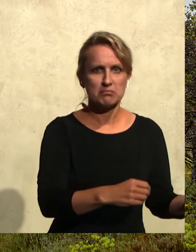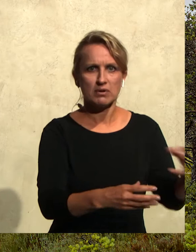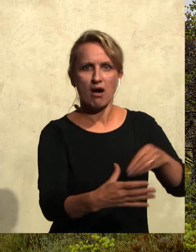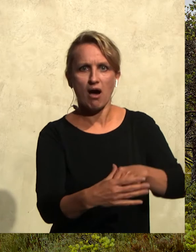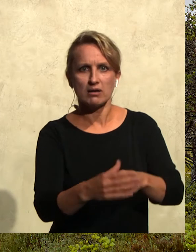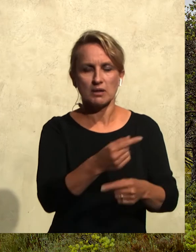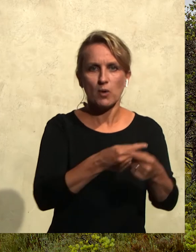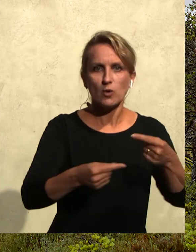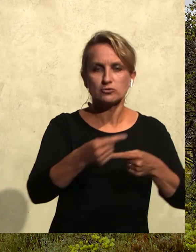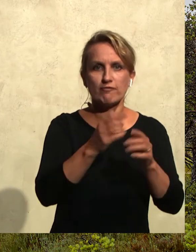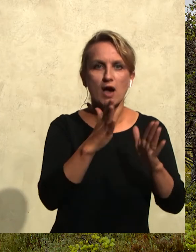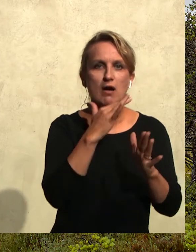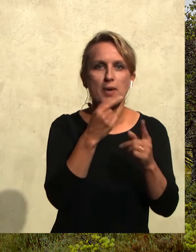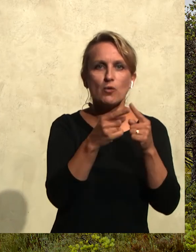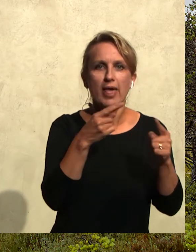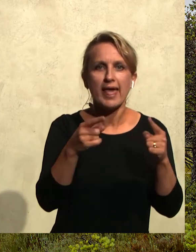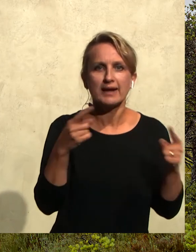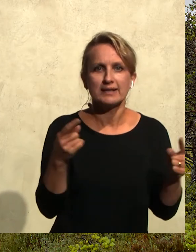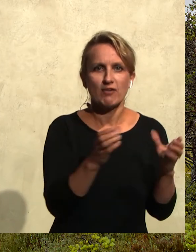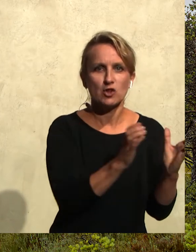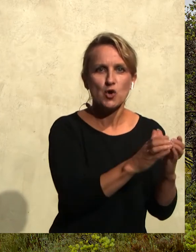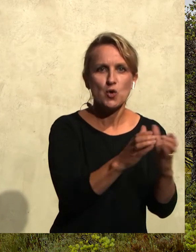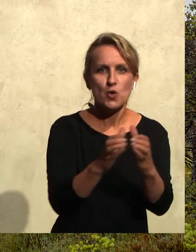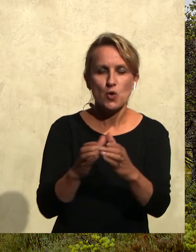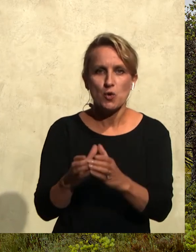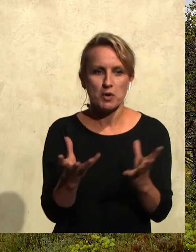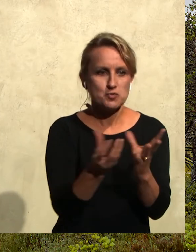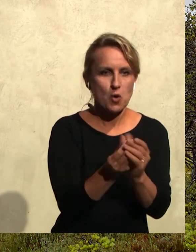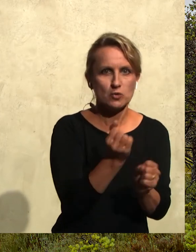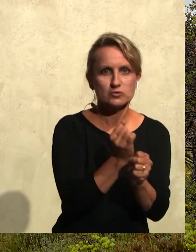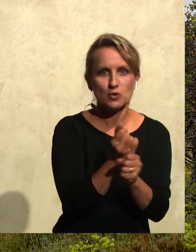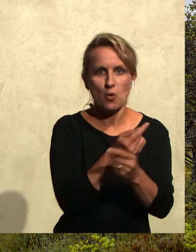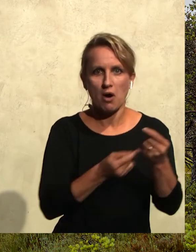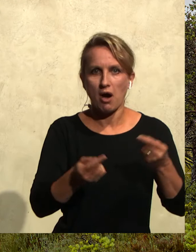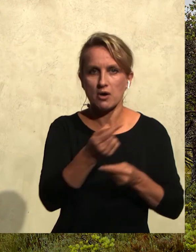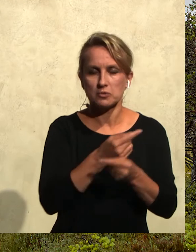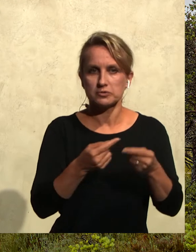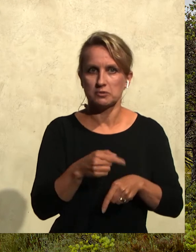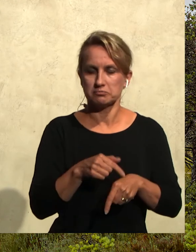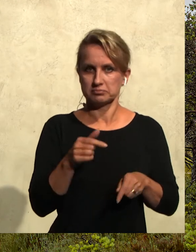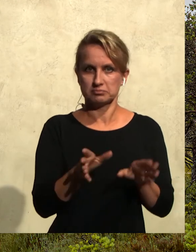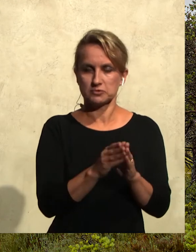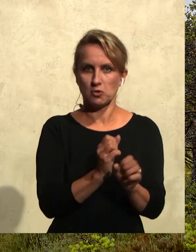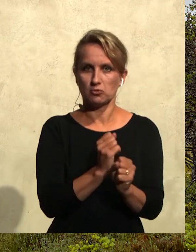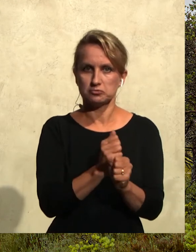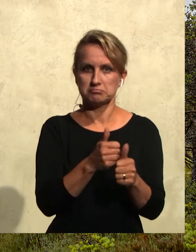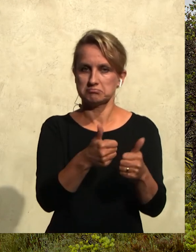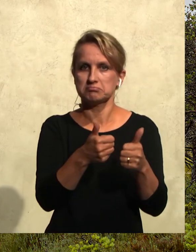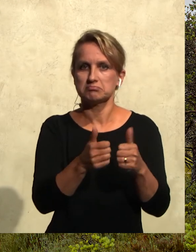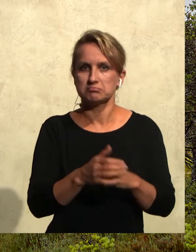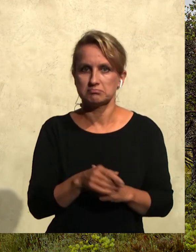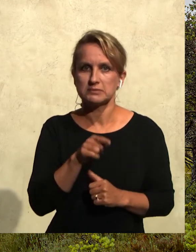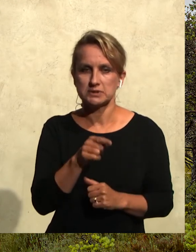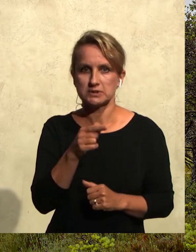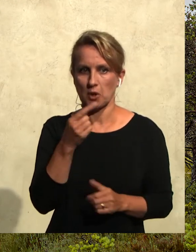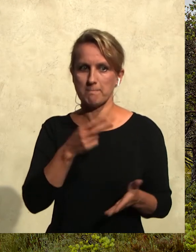area were taking place. And that in itself is a very strong sign of good